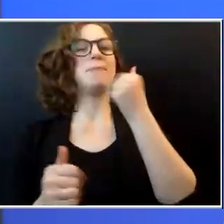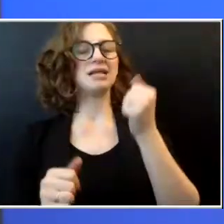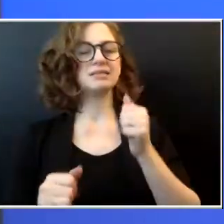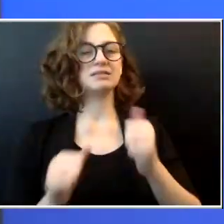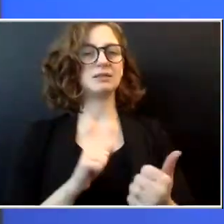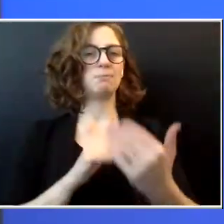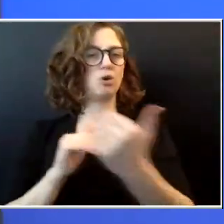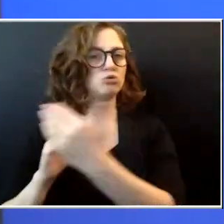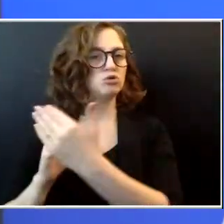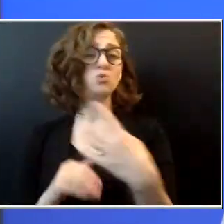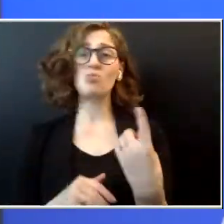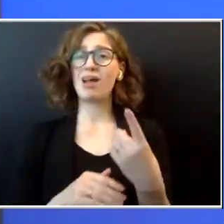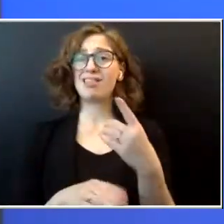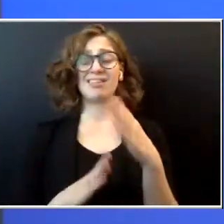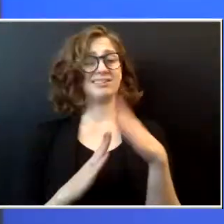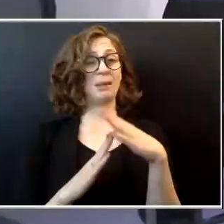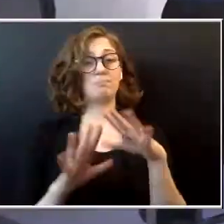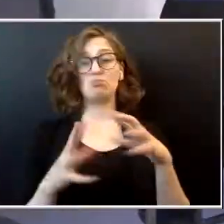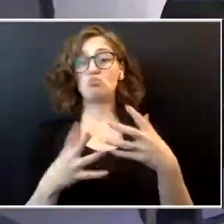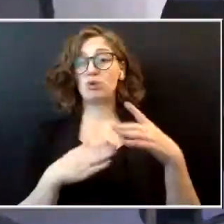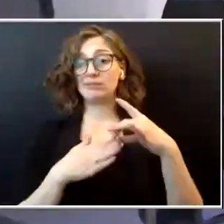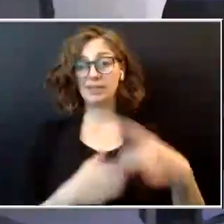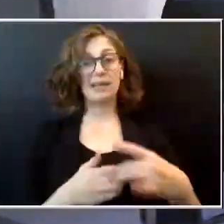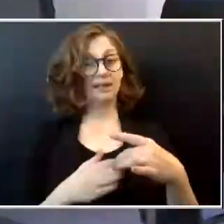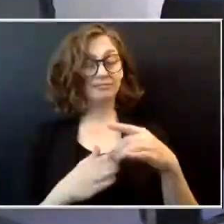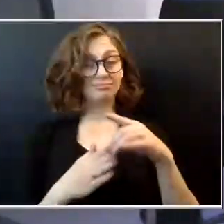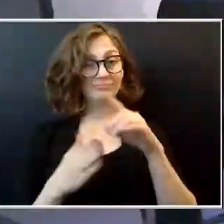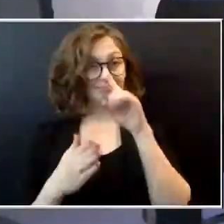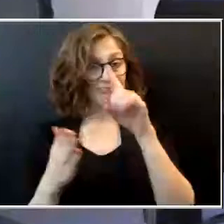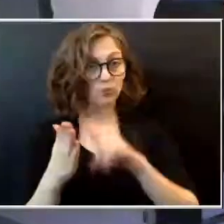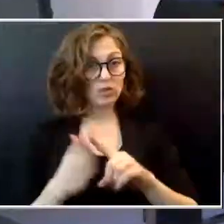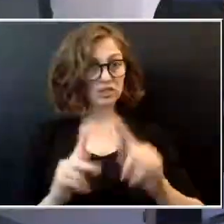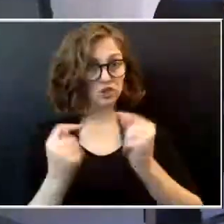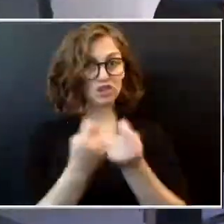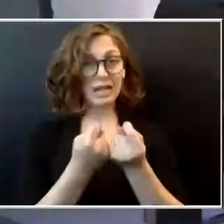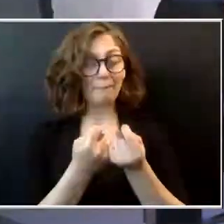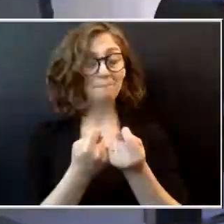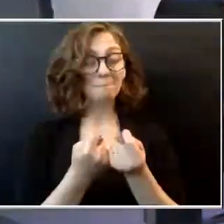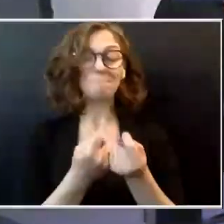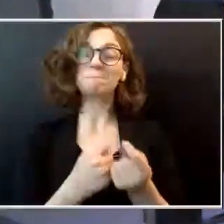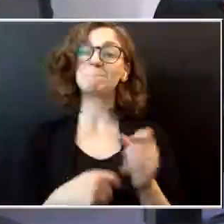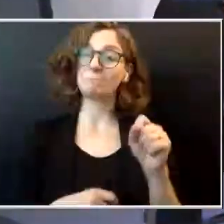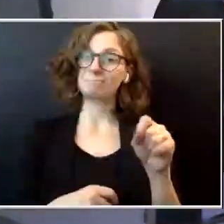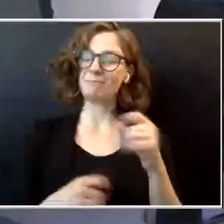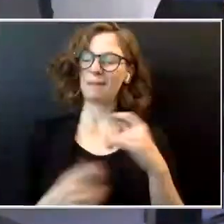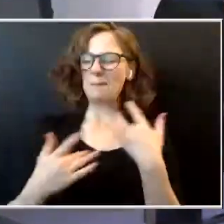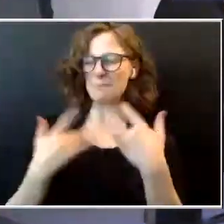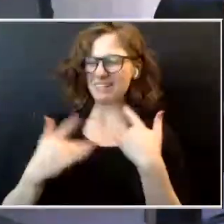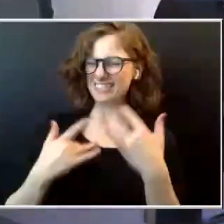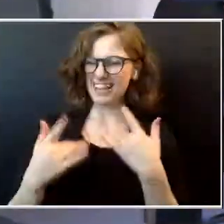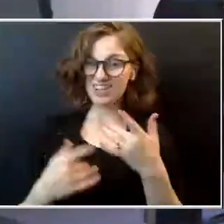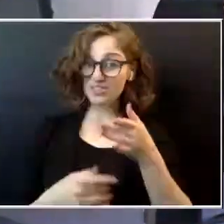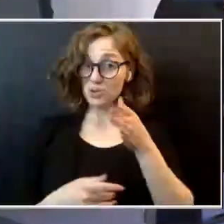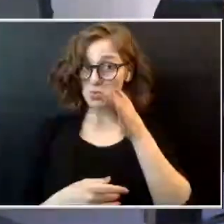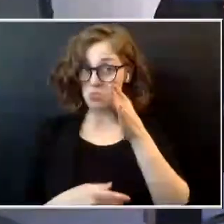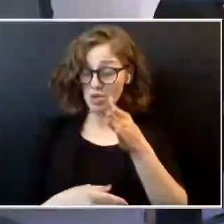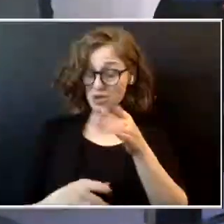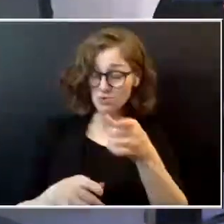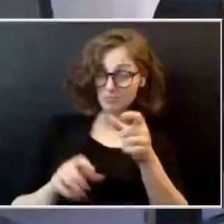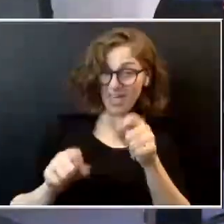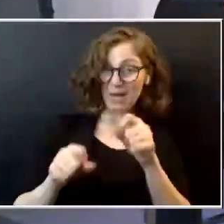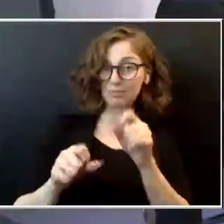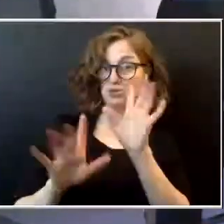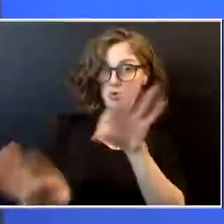and yep, there's definitely some results there. Yeah, I'm really excited. So are you going to be able to perfect this and get it right? We already